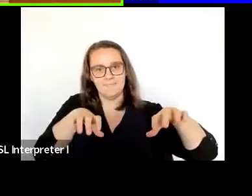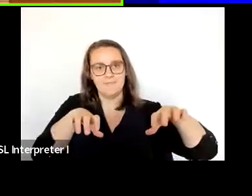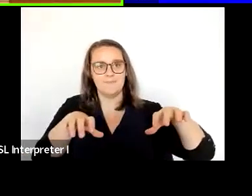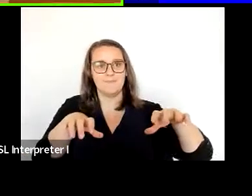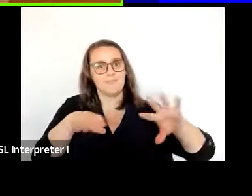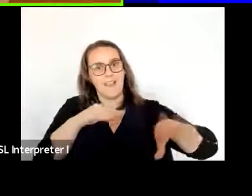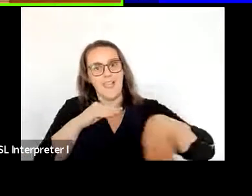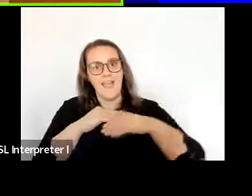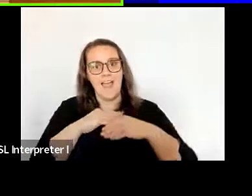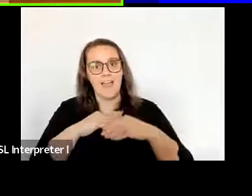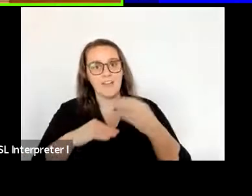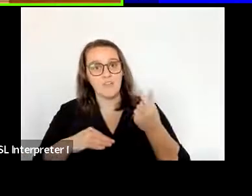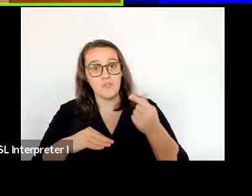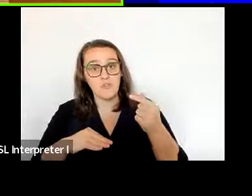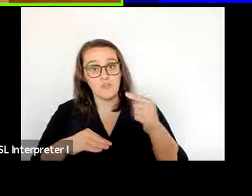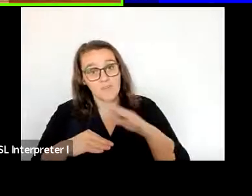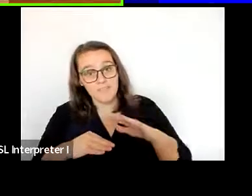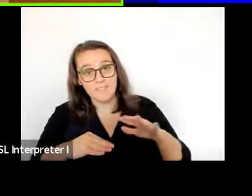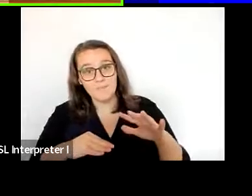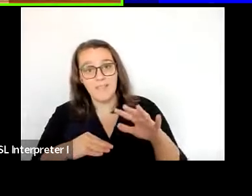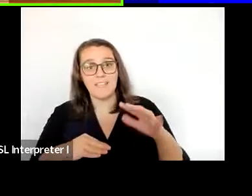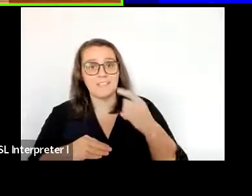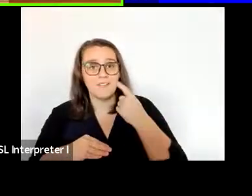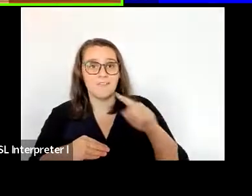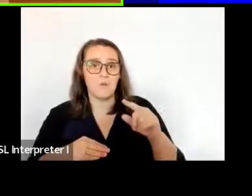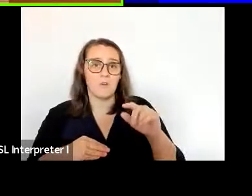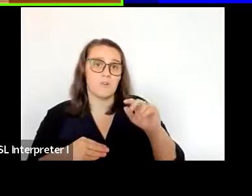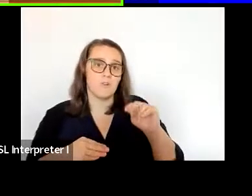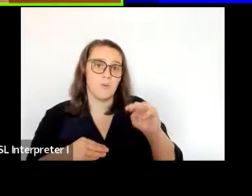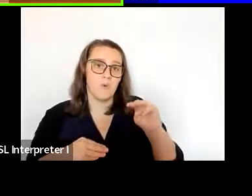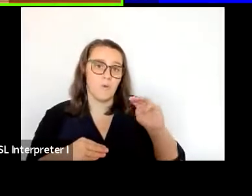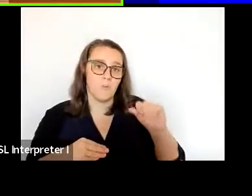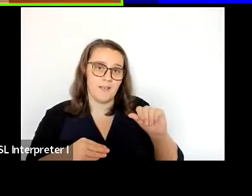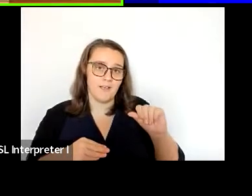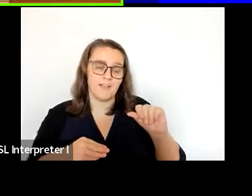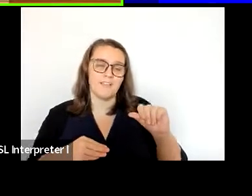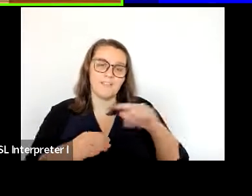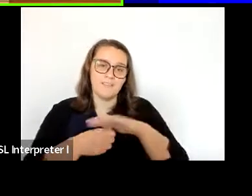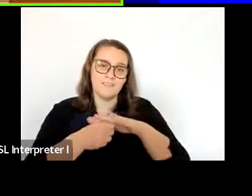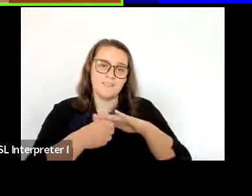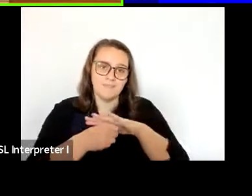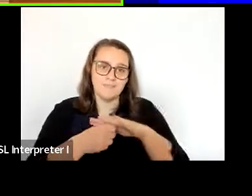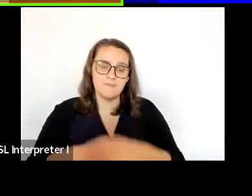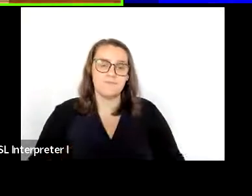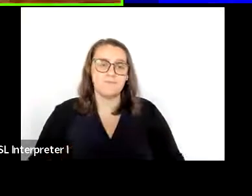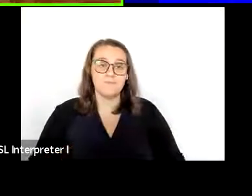space for the Nova neighborhood. So thank you very much. Is there any further discussion?